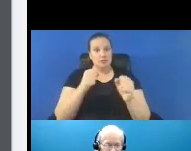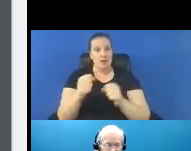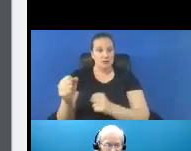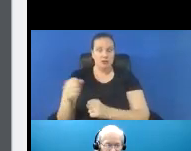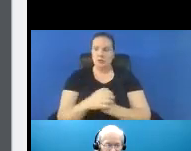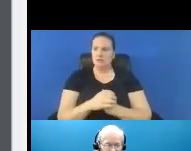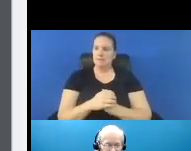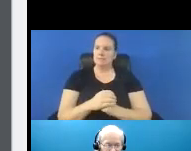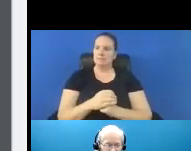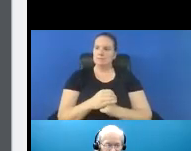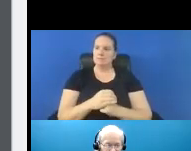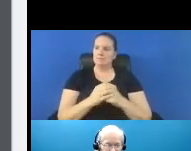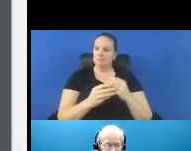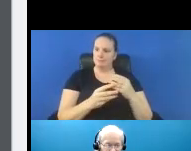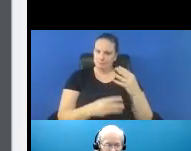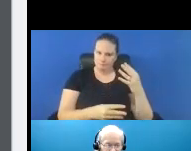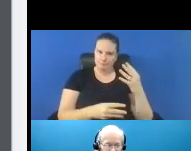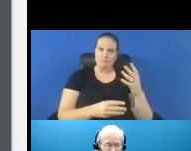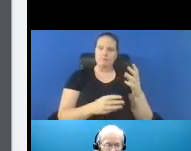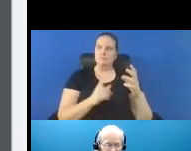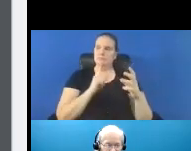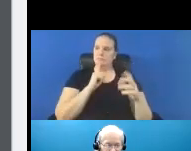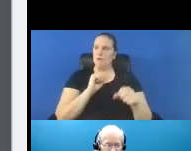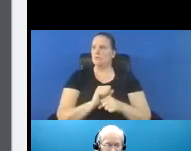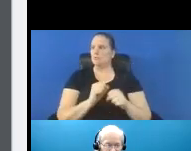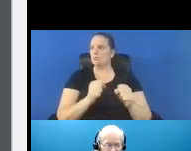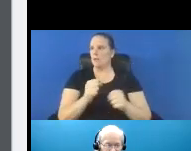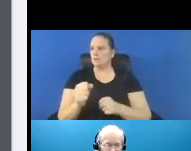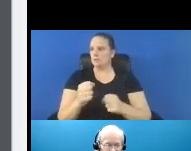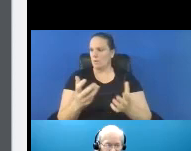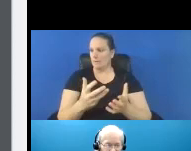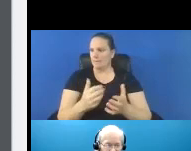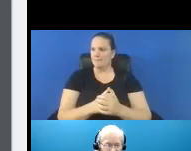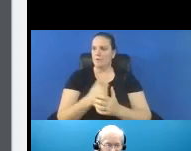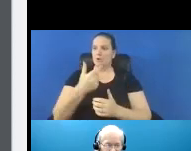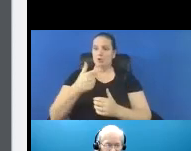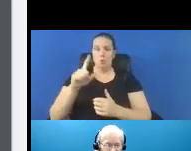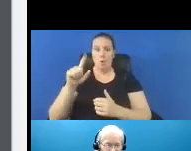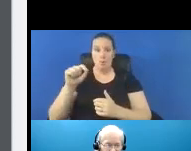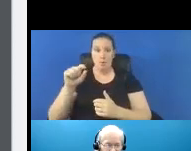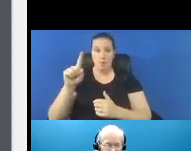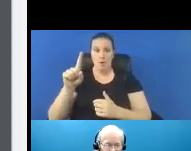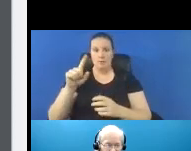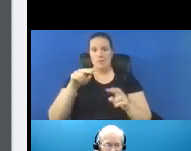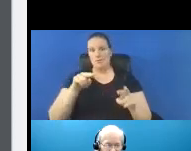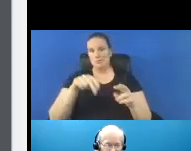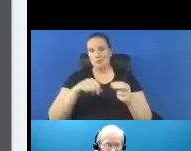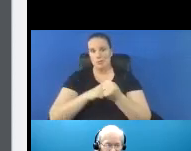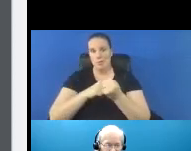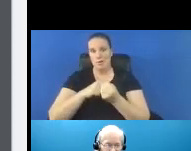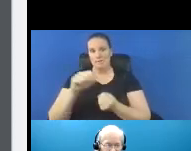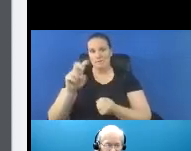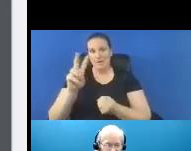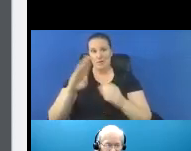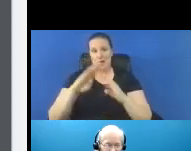And I'm just going to go ahead and scroll down to the actual strategies here. G 1.1, monitor or support Vancouver